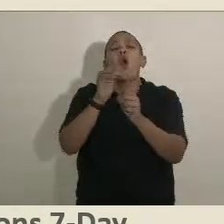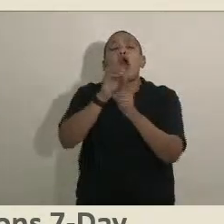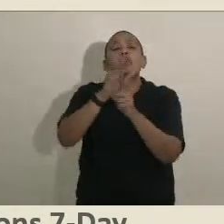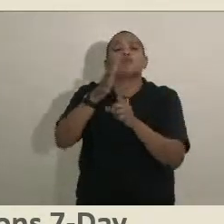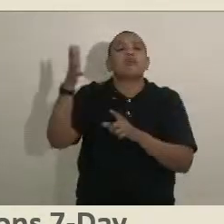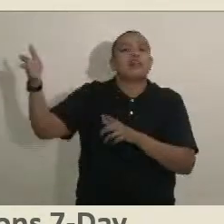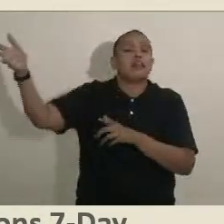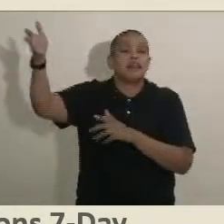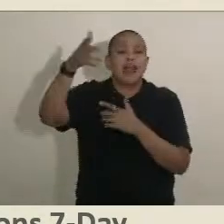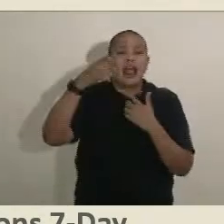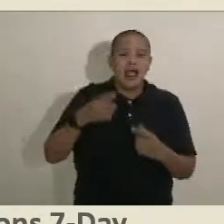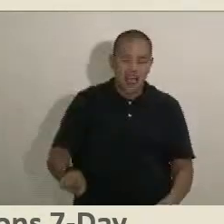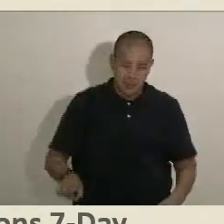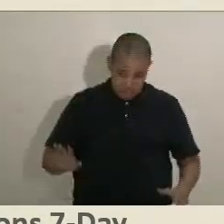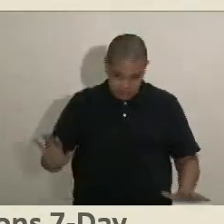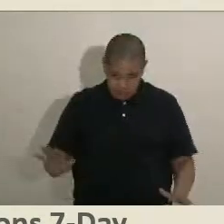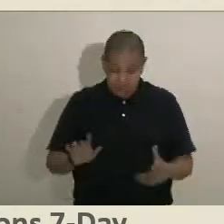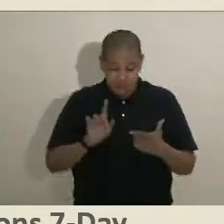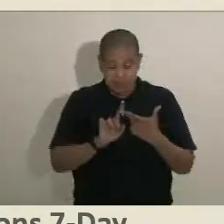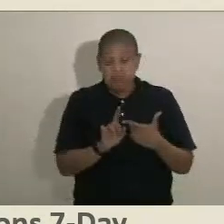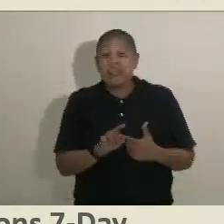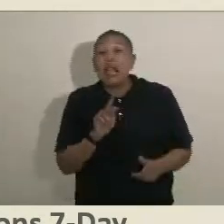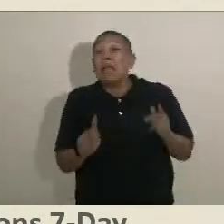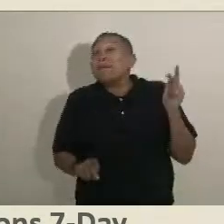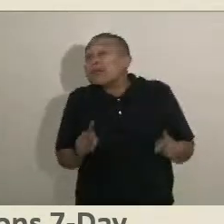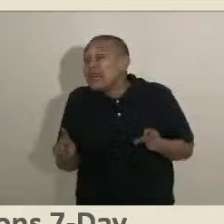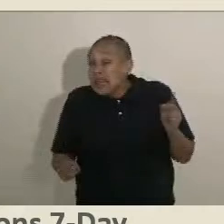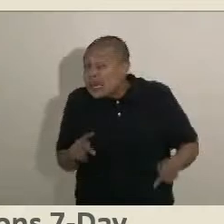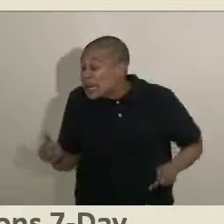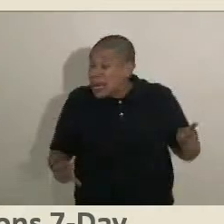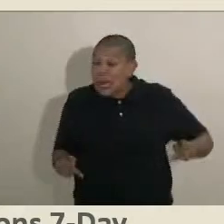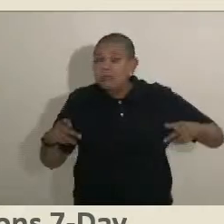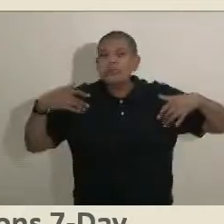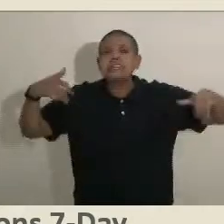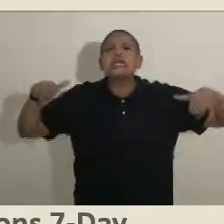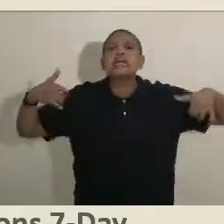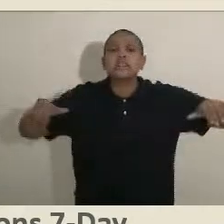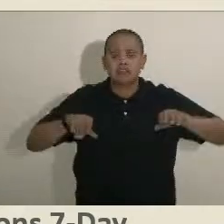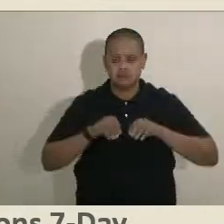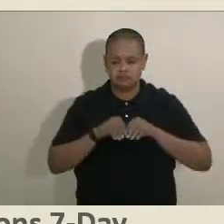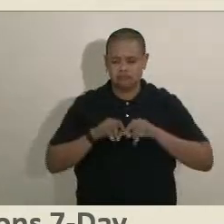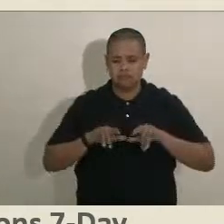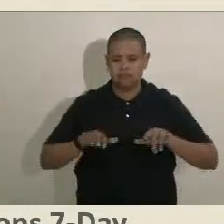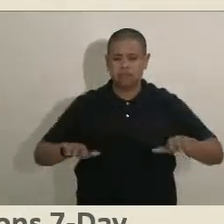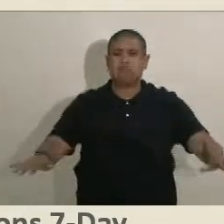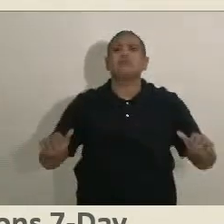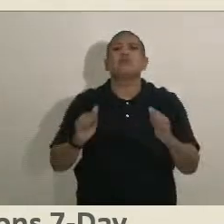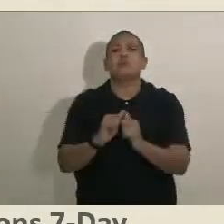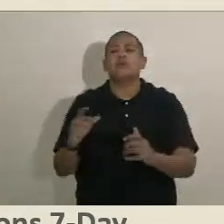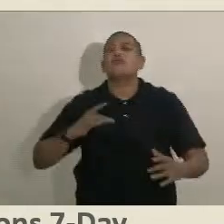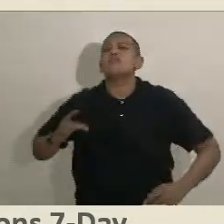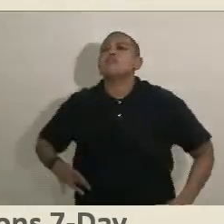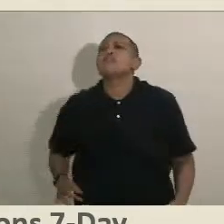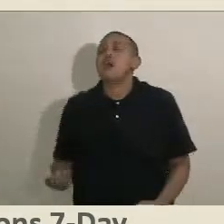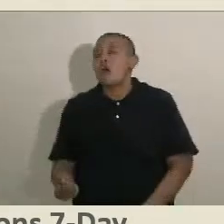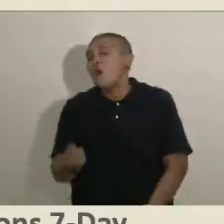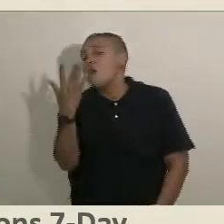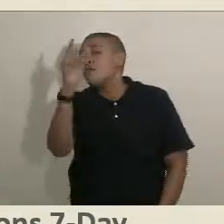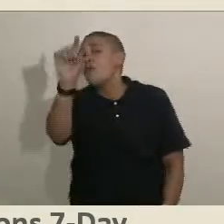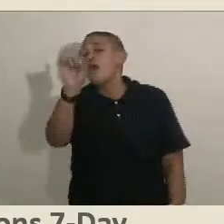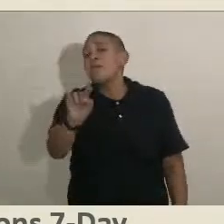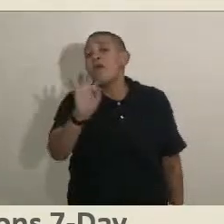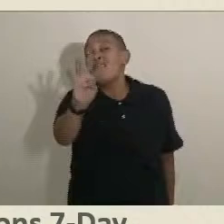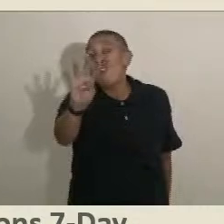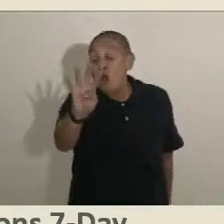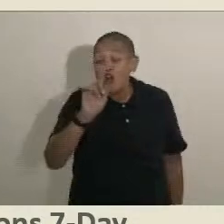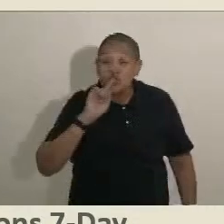there, and persons are transmitting, and with a reproductive rate of 1.4,